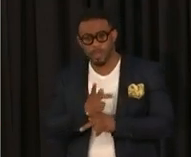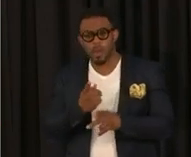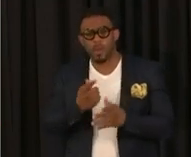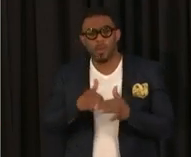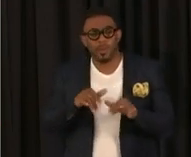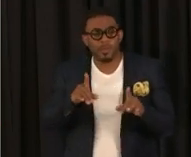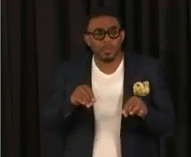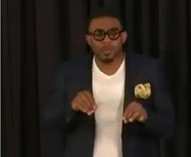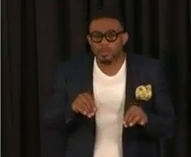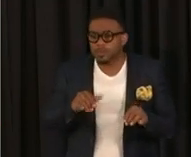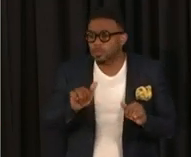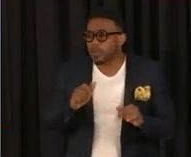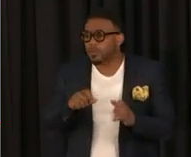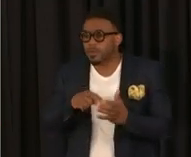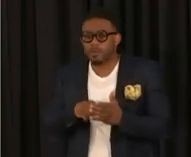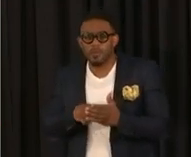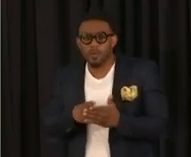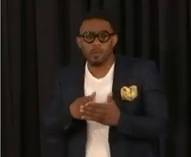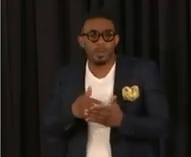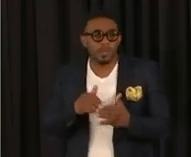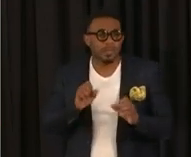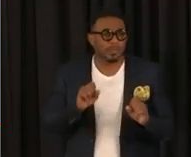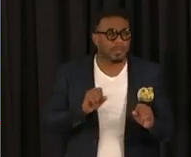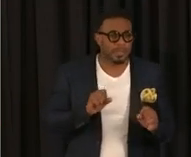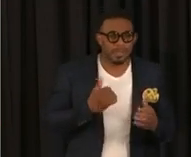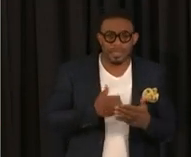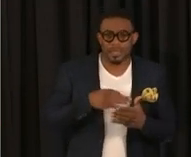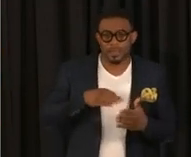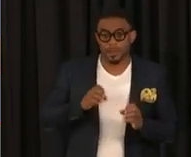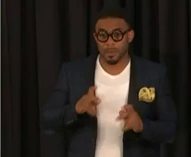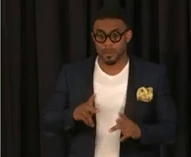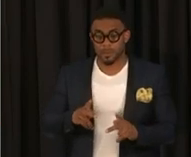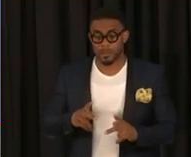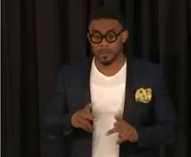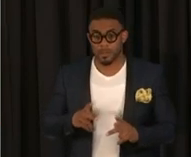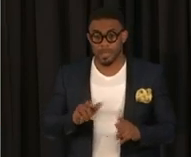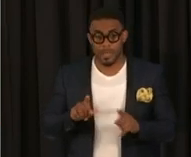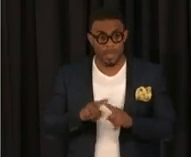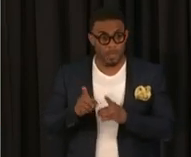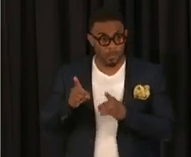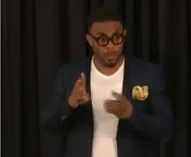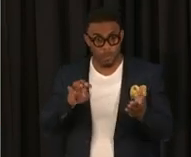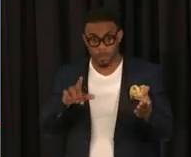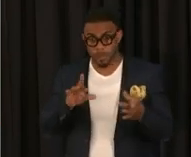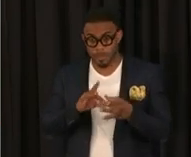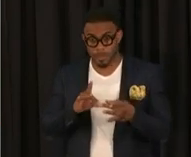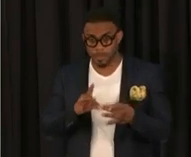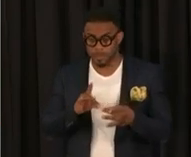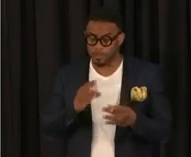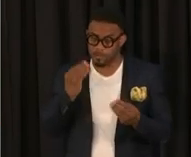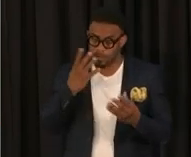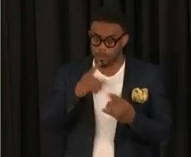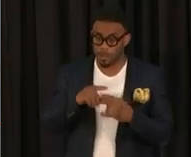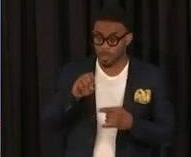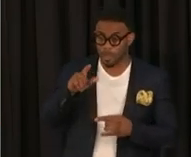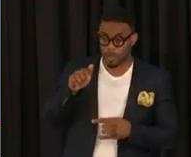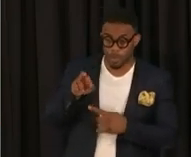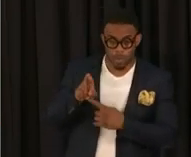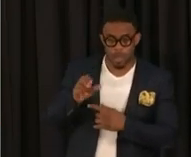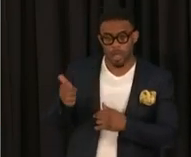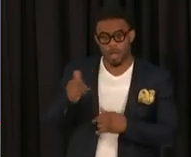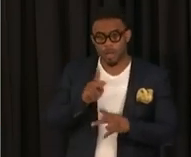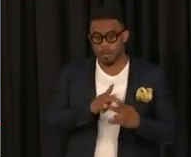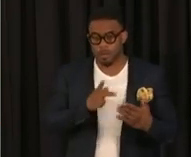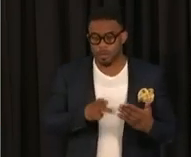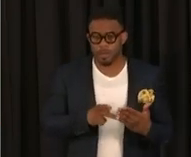out what can we do, what can we afford, what's the potential income opportunities, as Director Wells mentioned so eloquently with solar